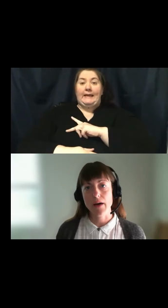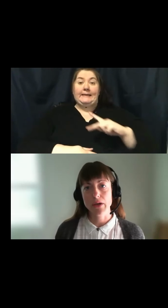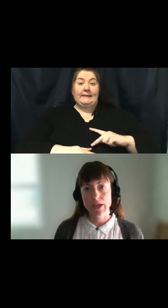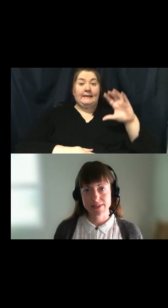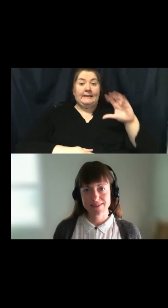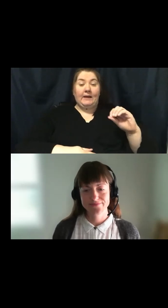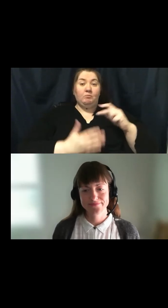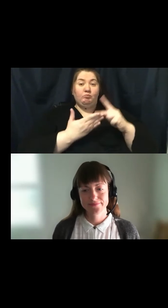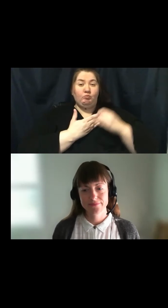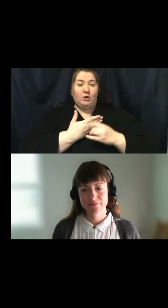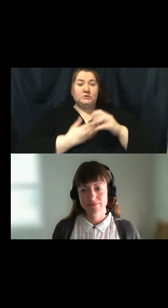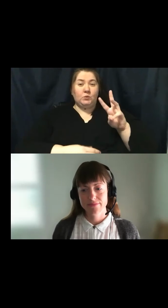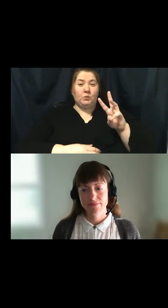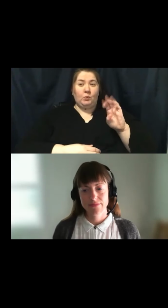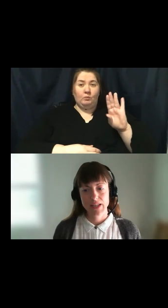in the coming weeks.